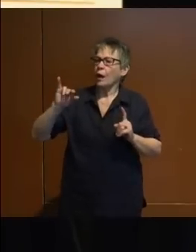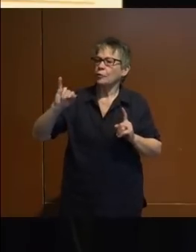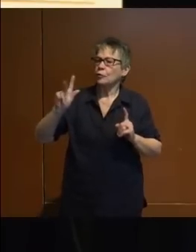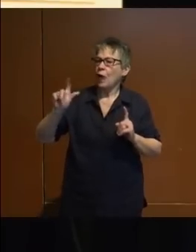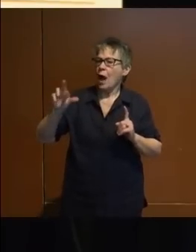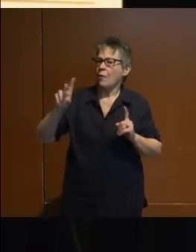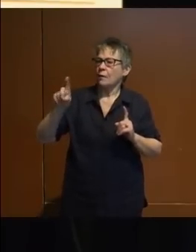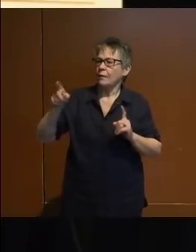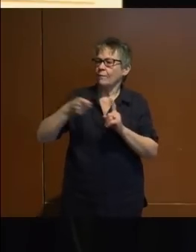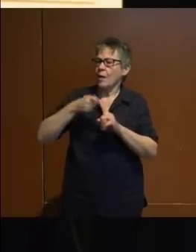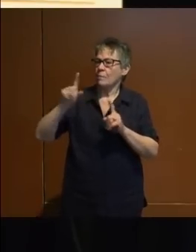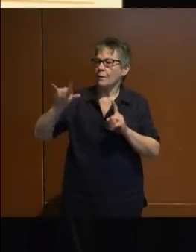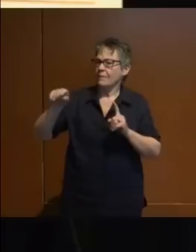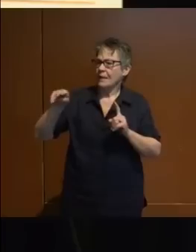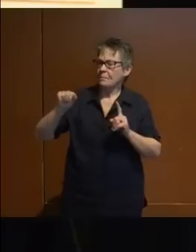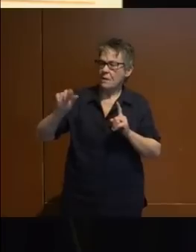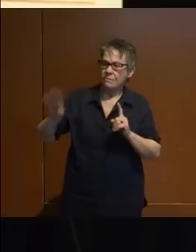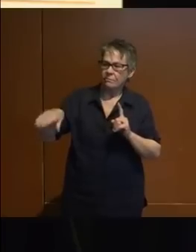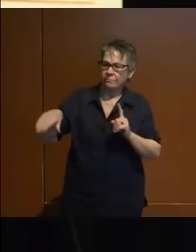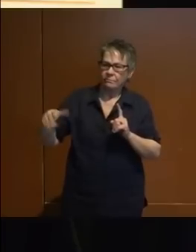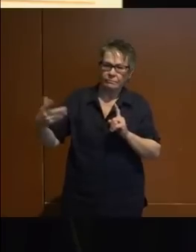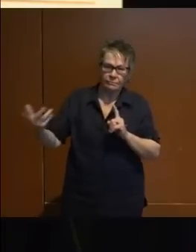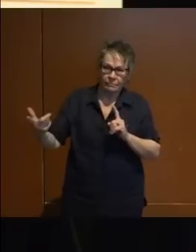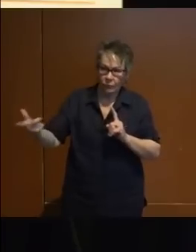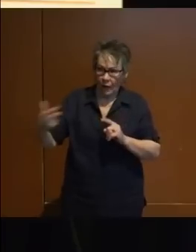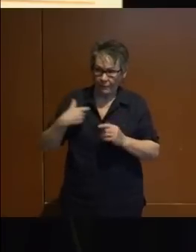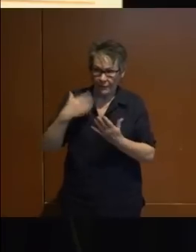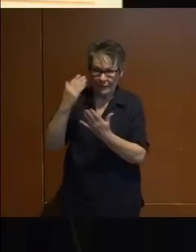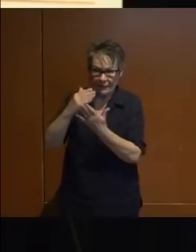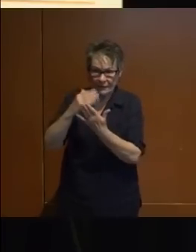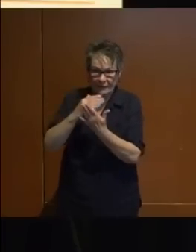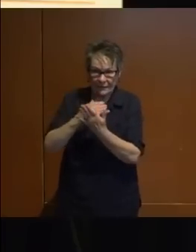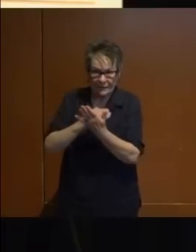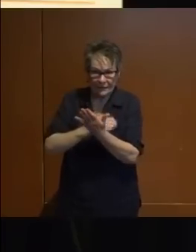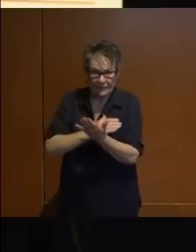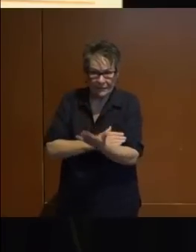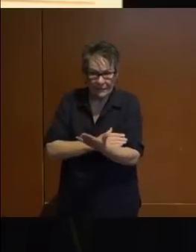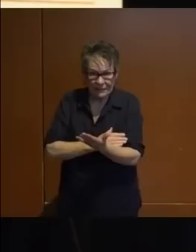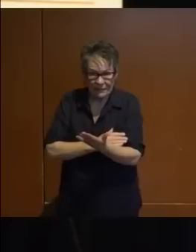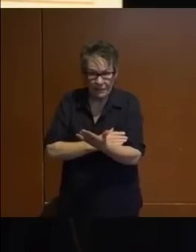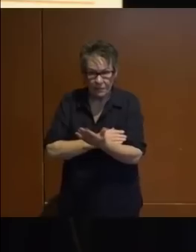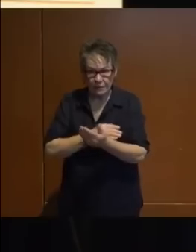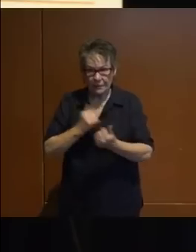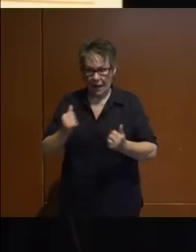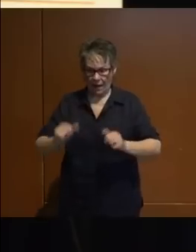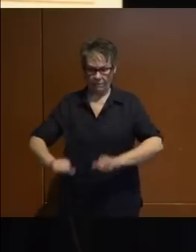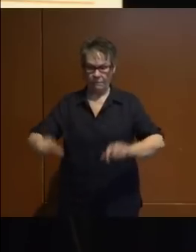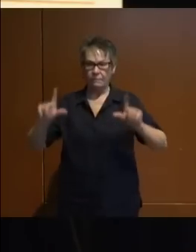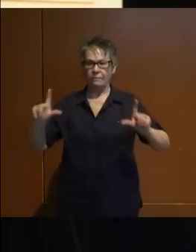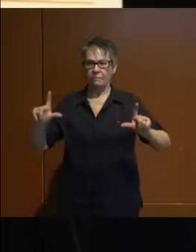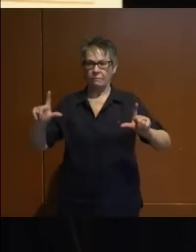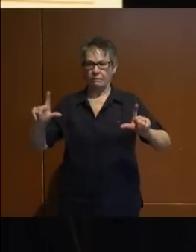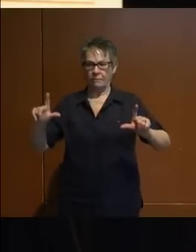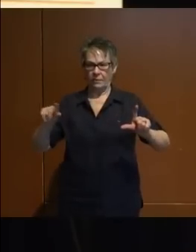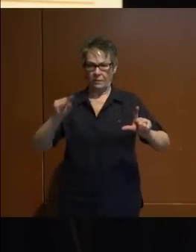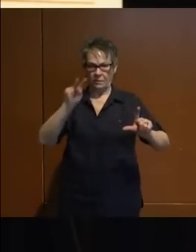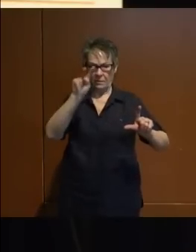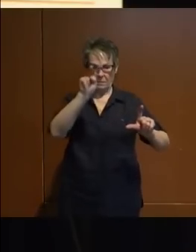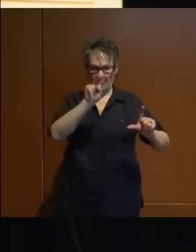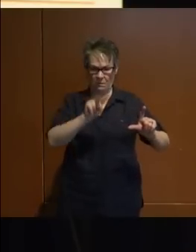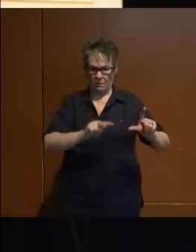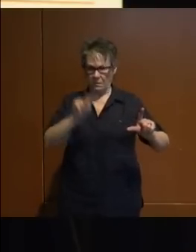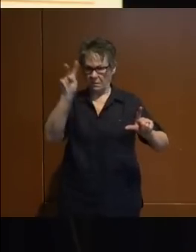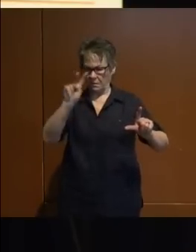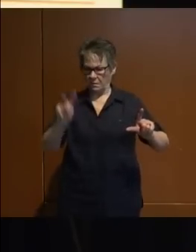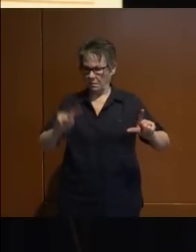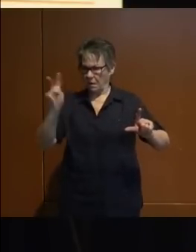list, and that dashboard will be updated every day, every morning, after all the hospitals have their huddle. You